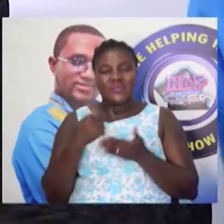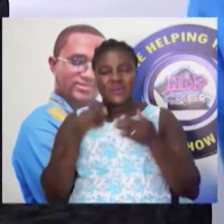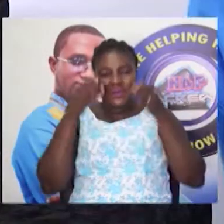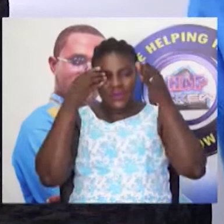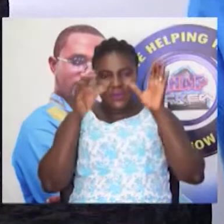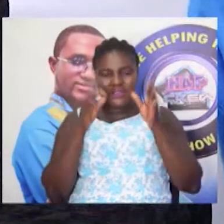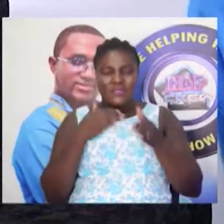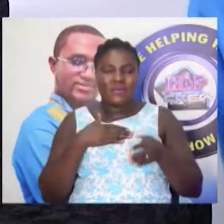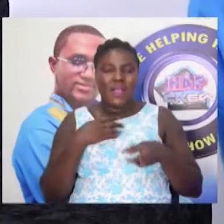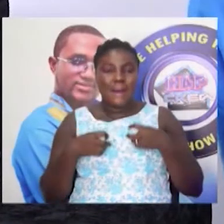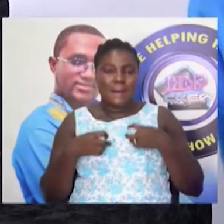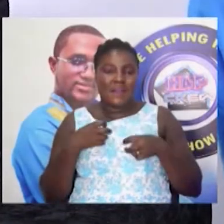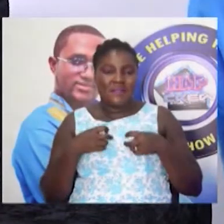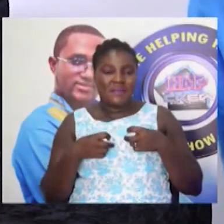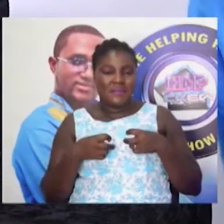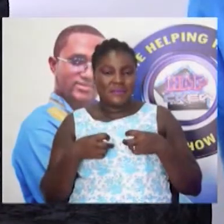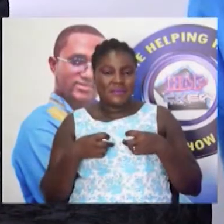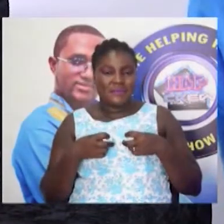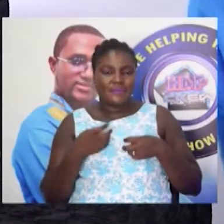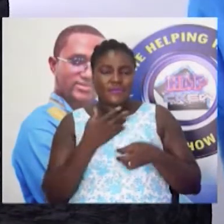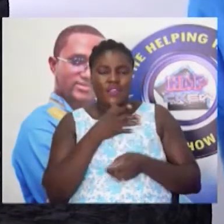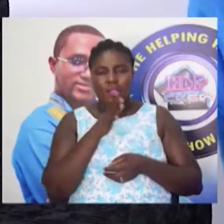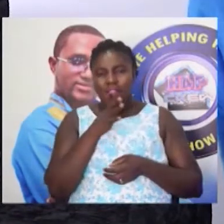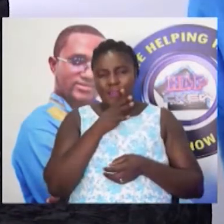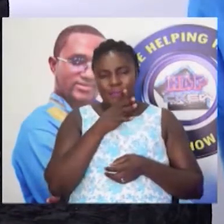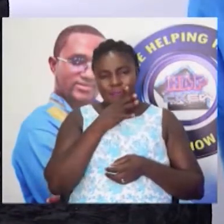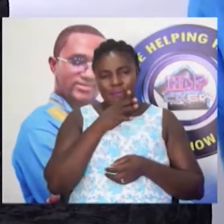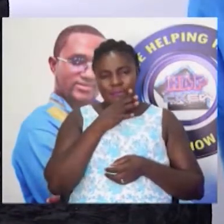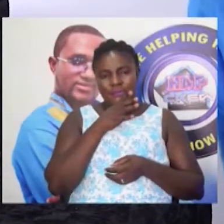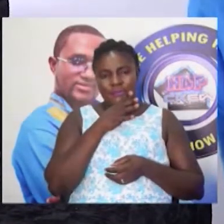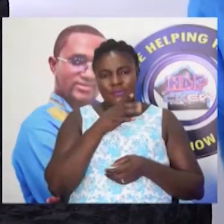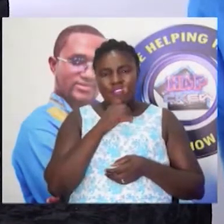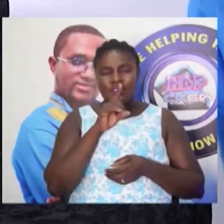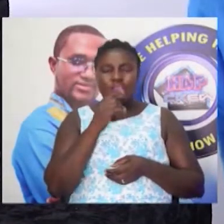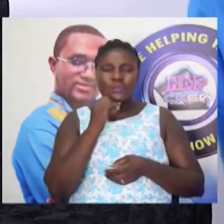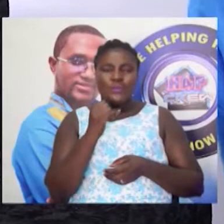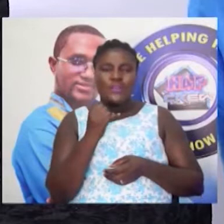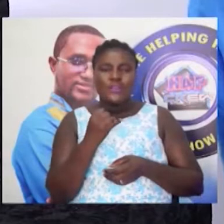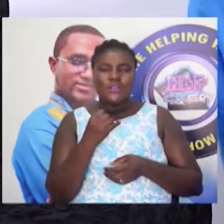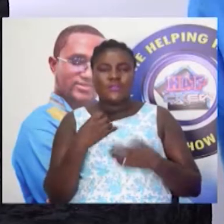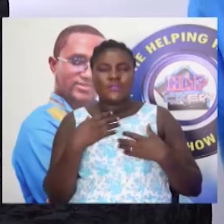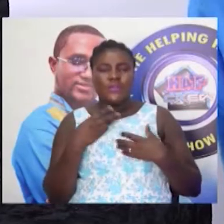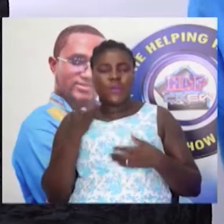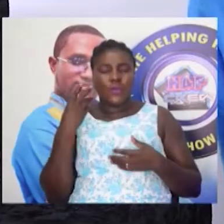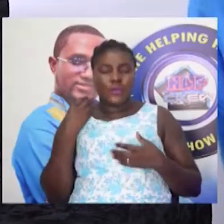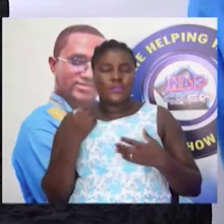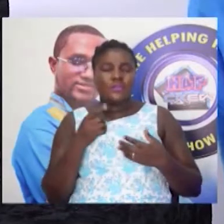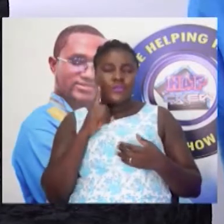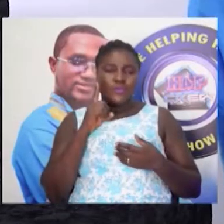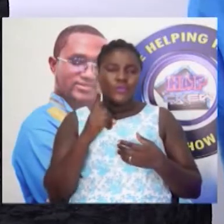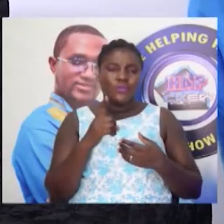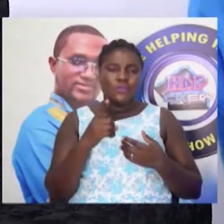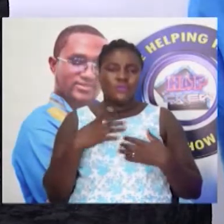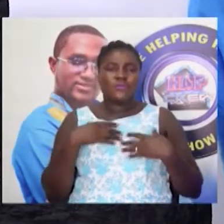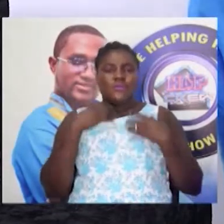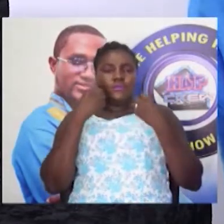So that was what caused your condition? Yeah. Your mom is one of the strongest pillars, or was one